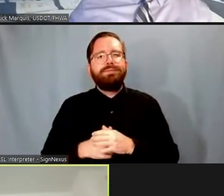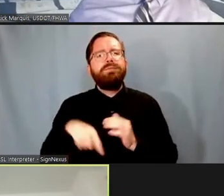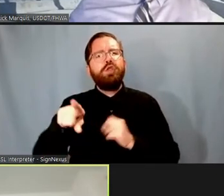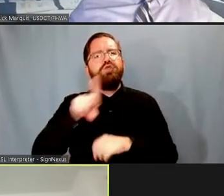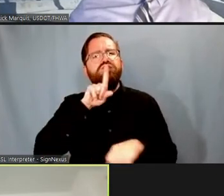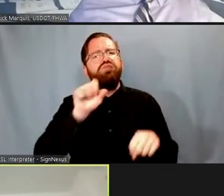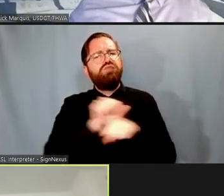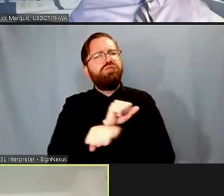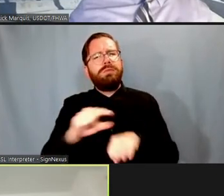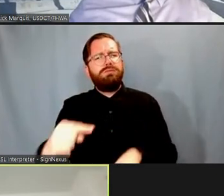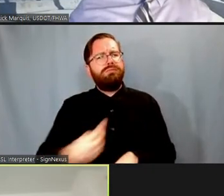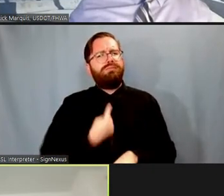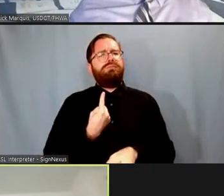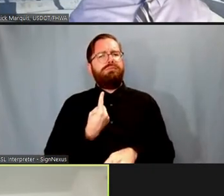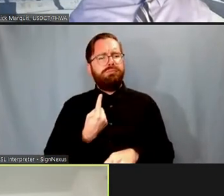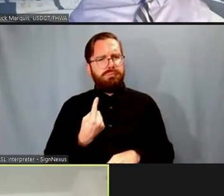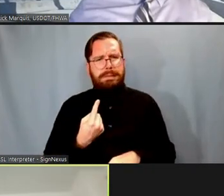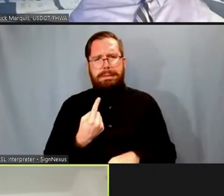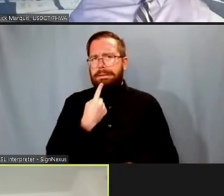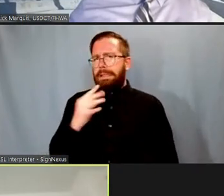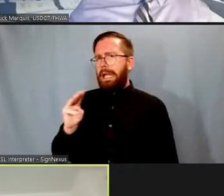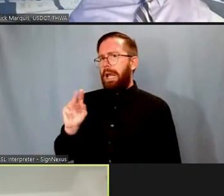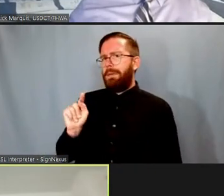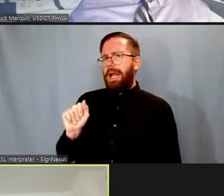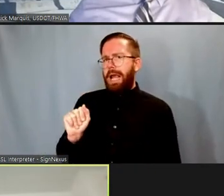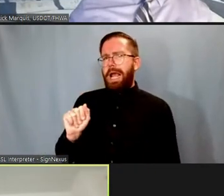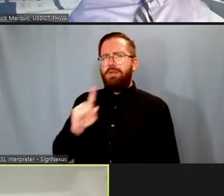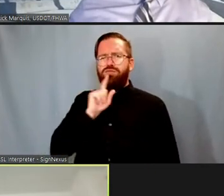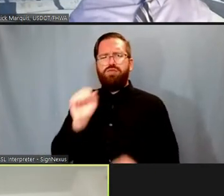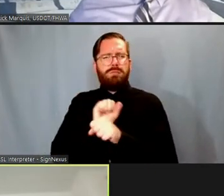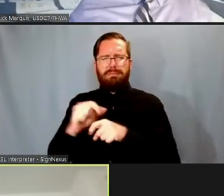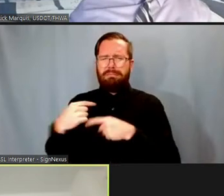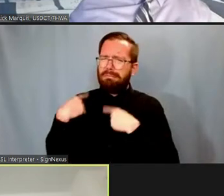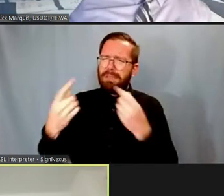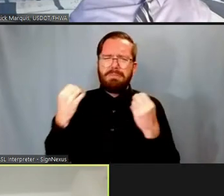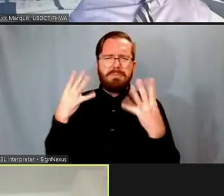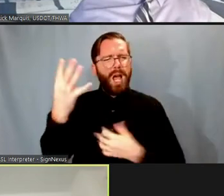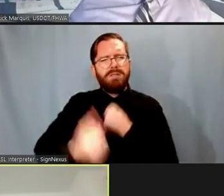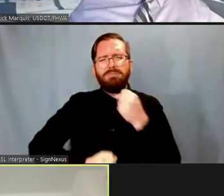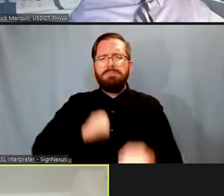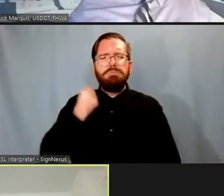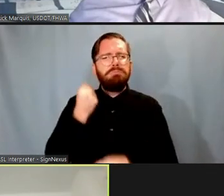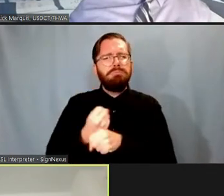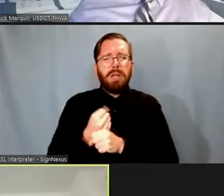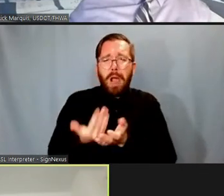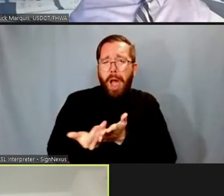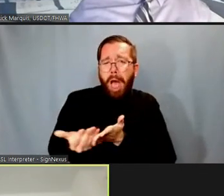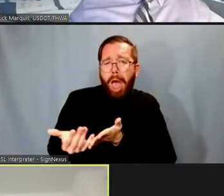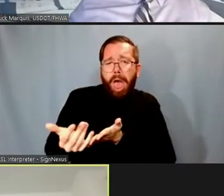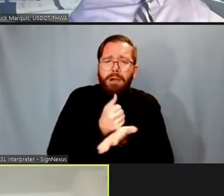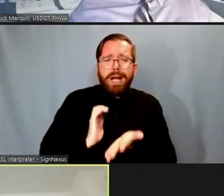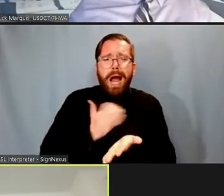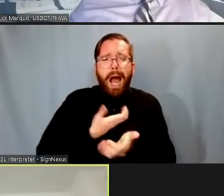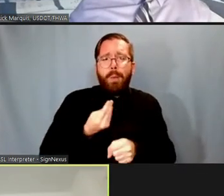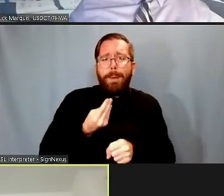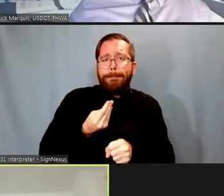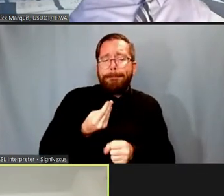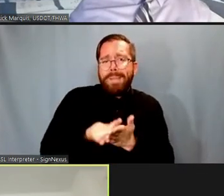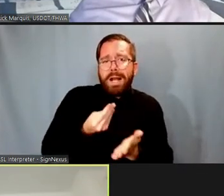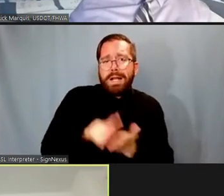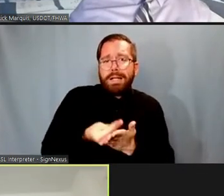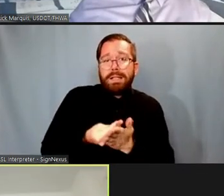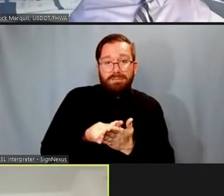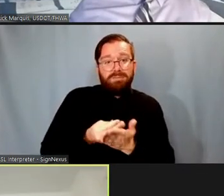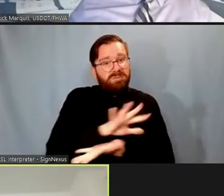mta which for generations has squandered our tax dollars and fares to the tune of hundreds of billions of dollars over the